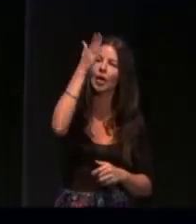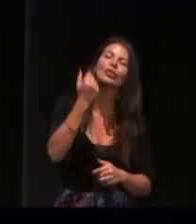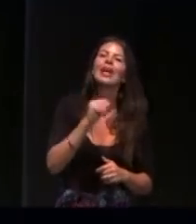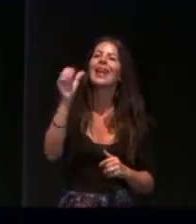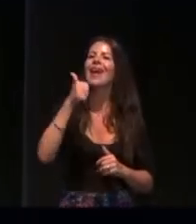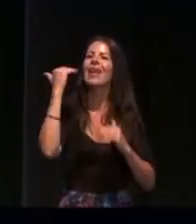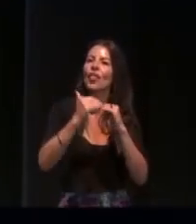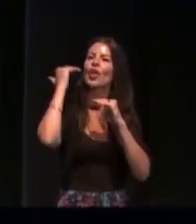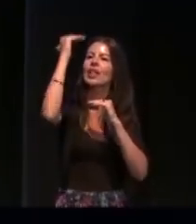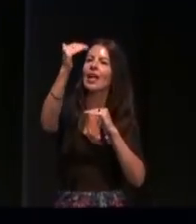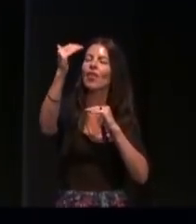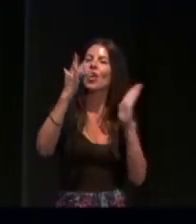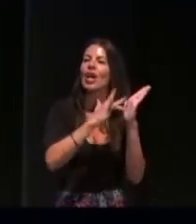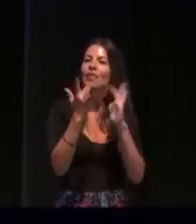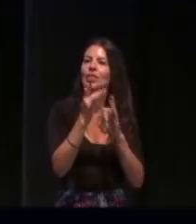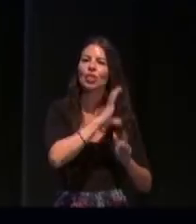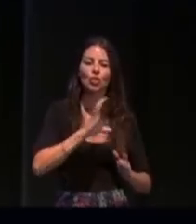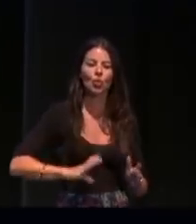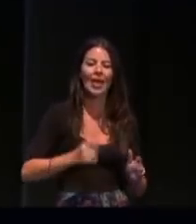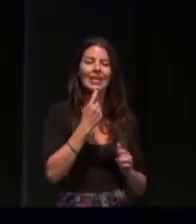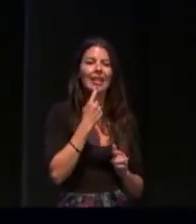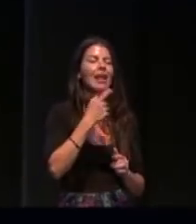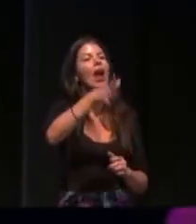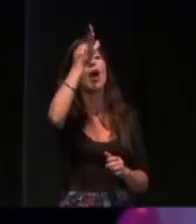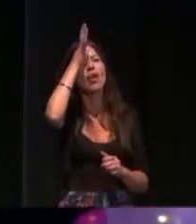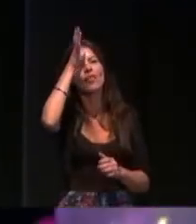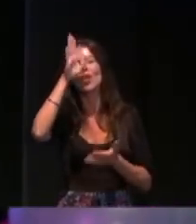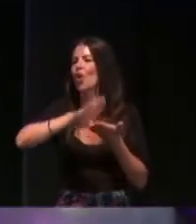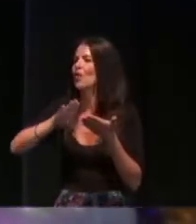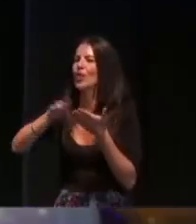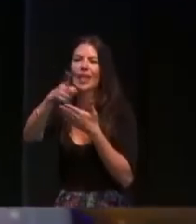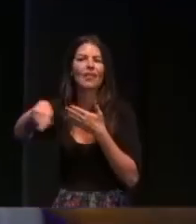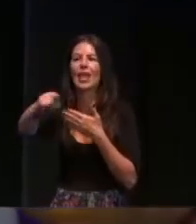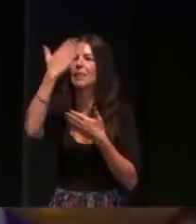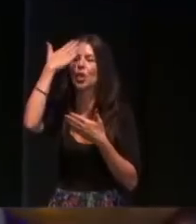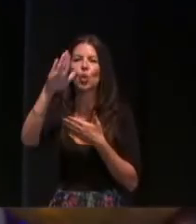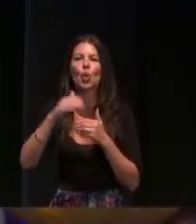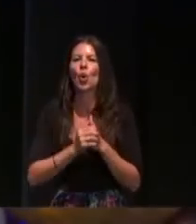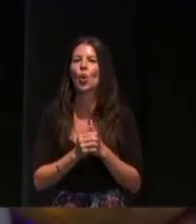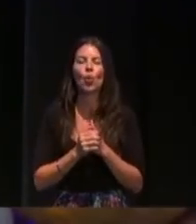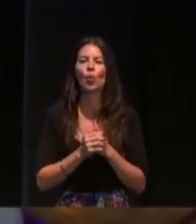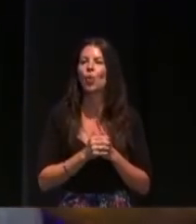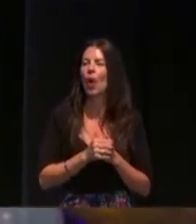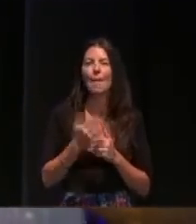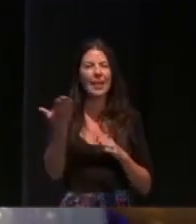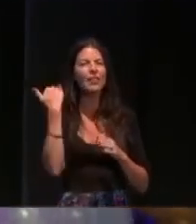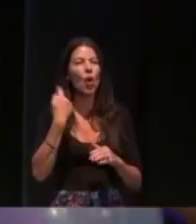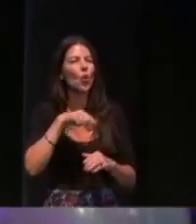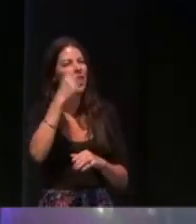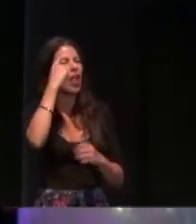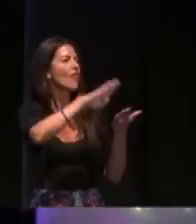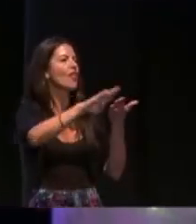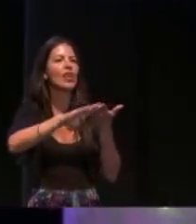another level of what Jesus the Christ meant when he said, Father, forgive them, for they know not what they do. Heretofore, we've always looked at that as we're forgiving